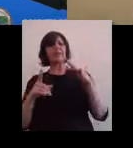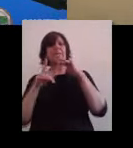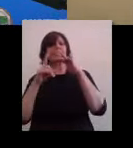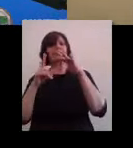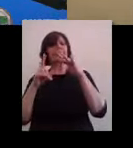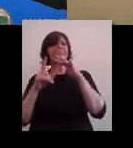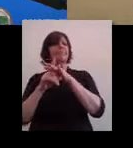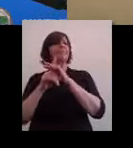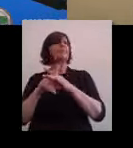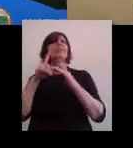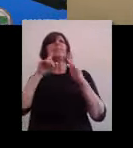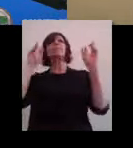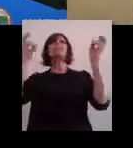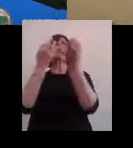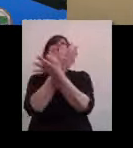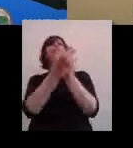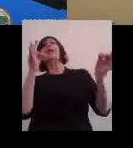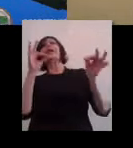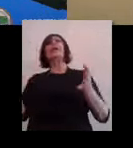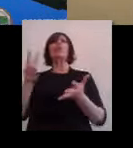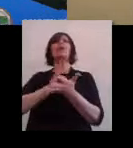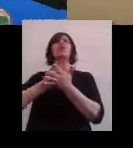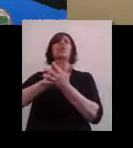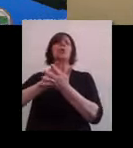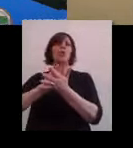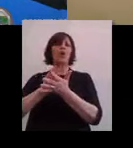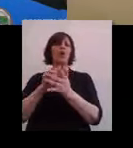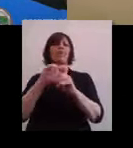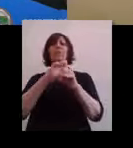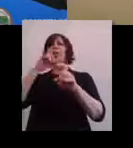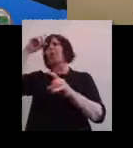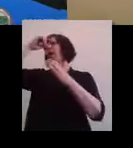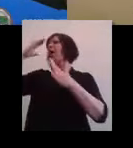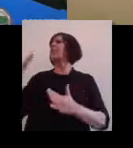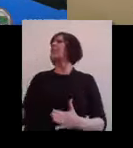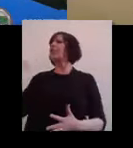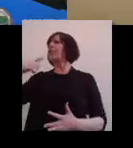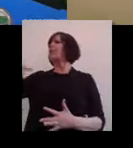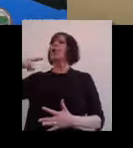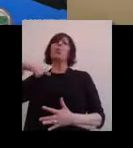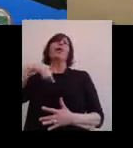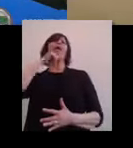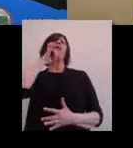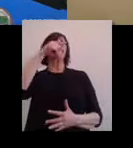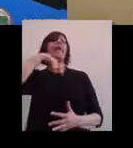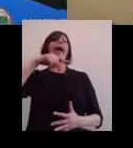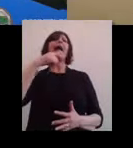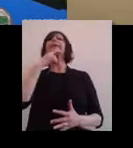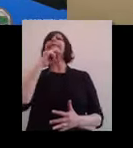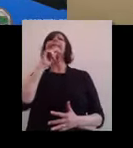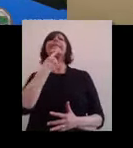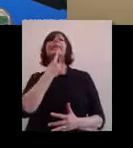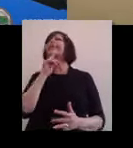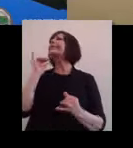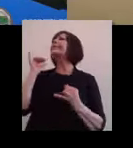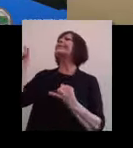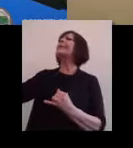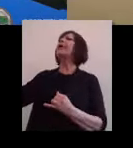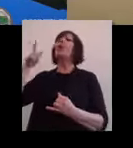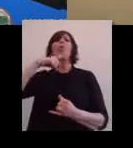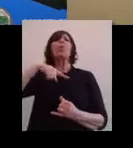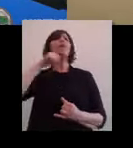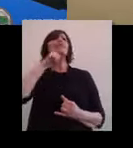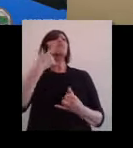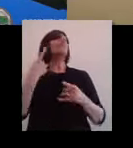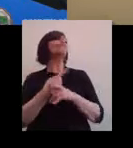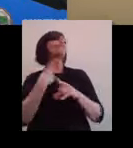York for Governor Cuomo, saying that we are nowhere near as serious as New York City and that business and normal day of life should kind of